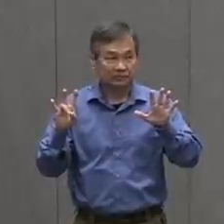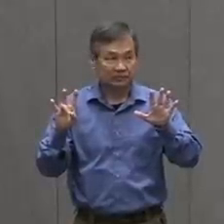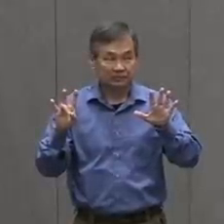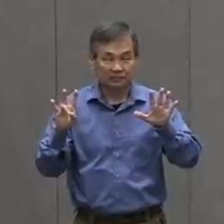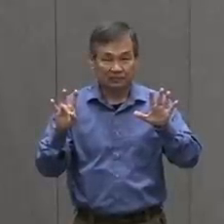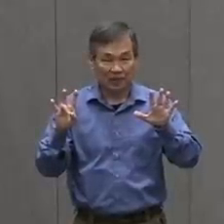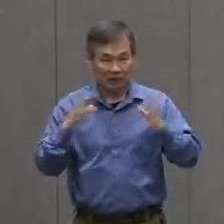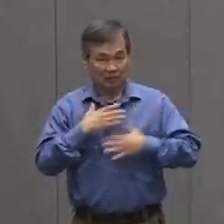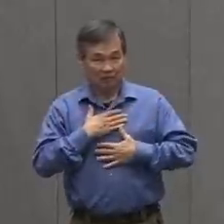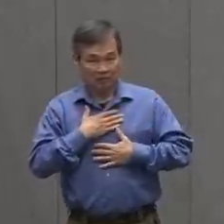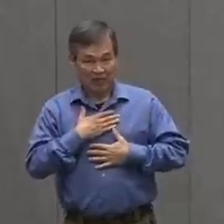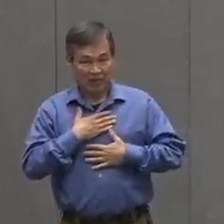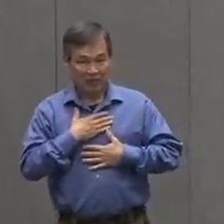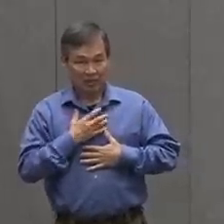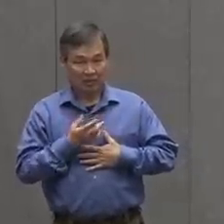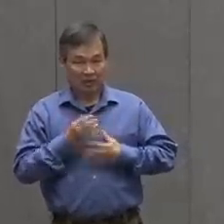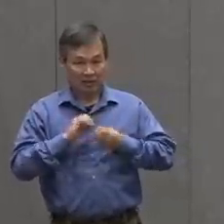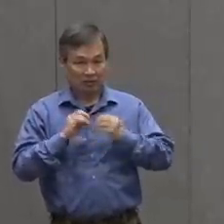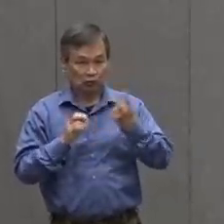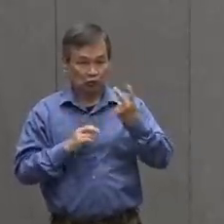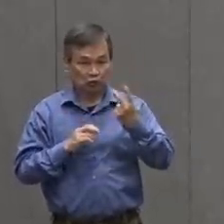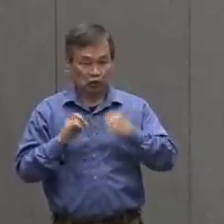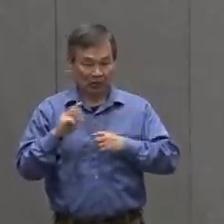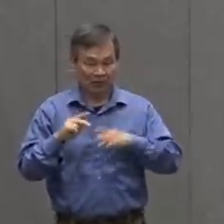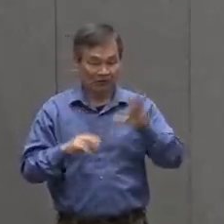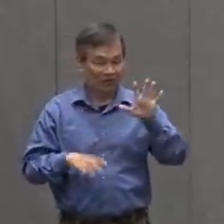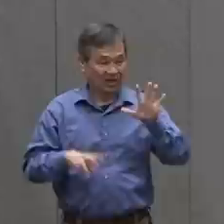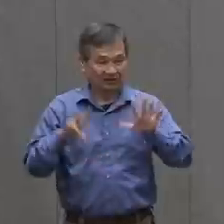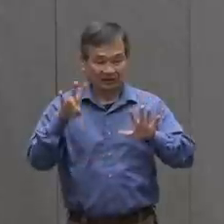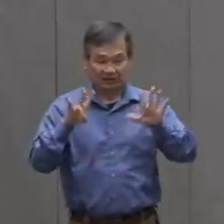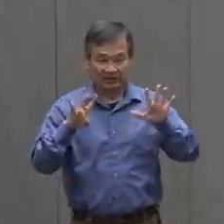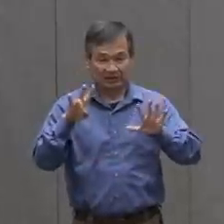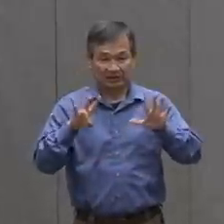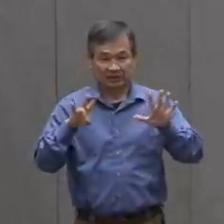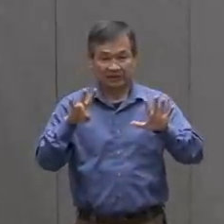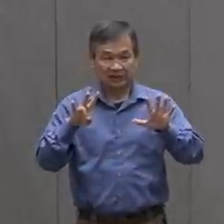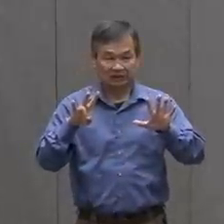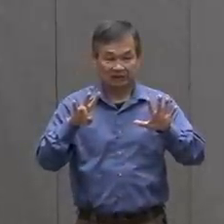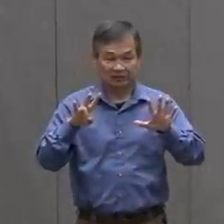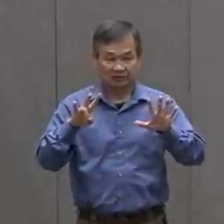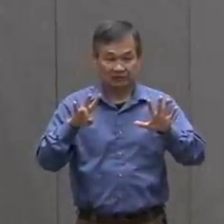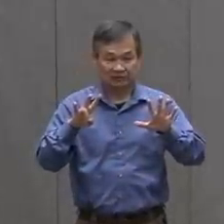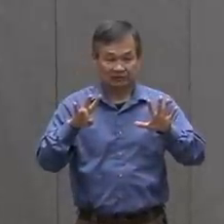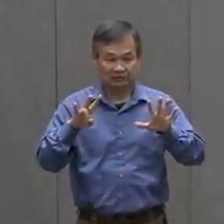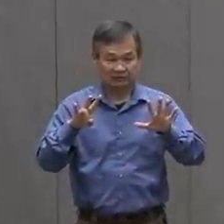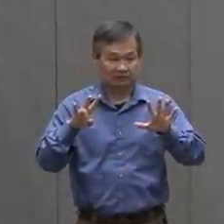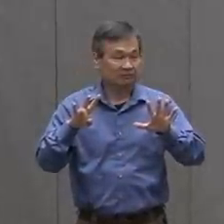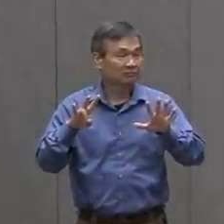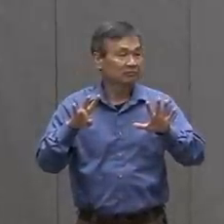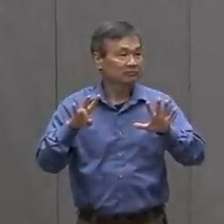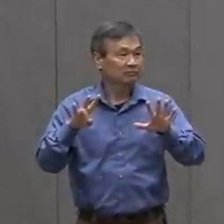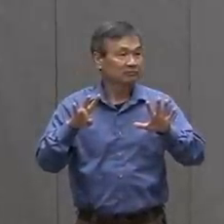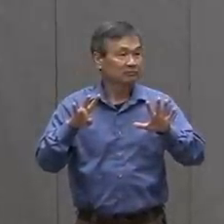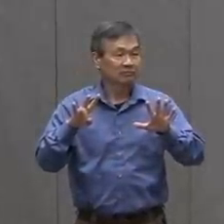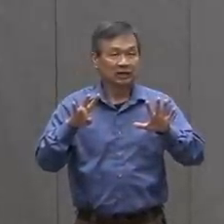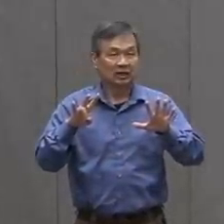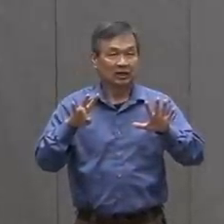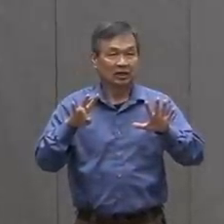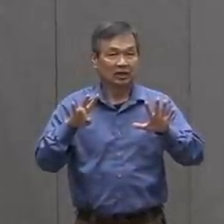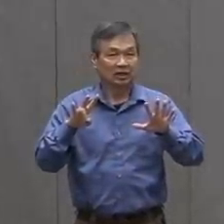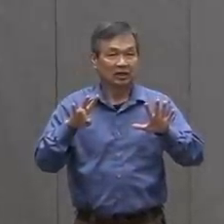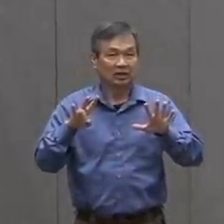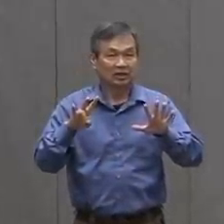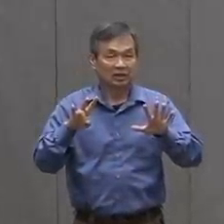Okay, these are my two numbers that are going to go along. Let me find my number 12